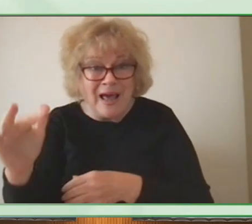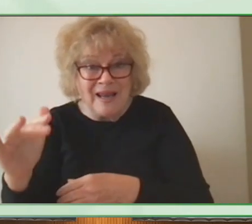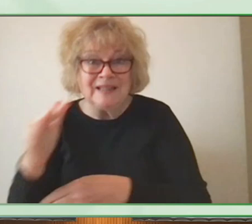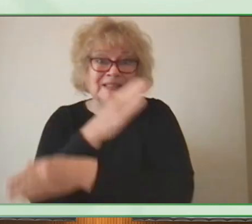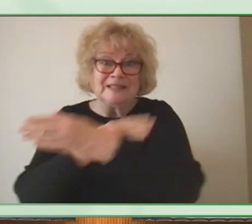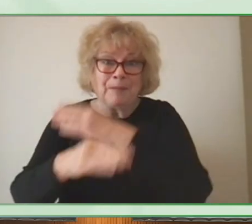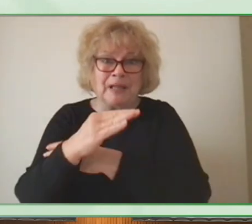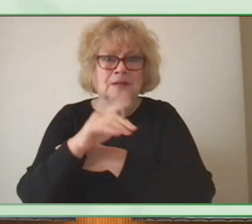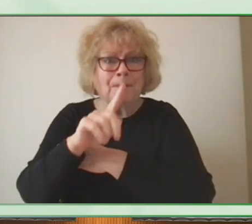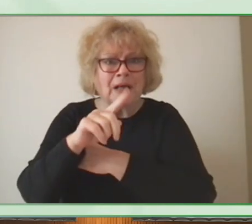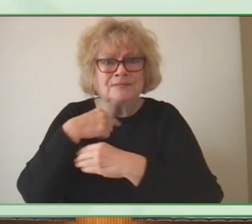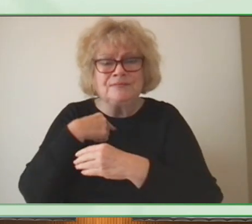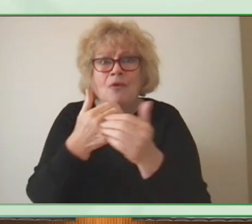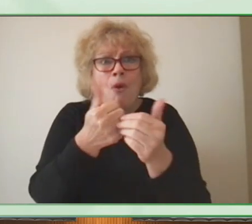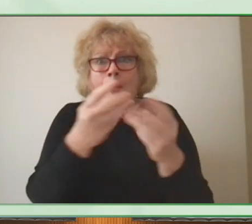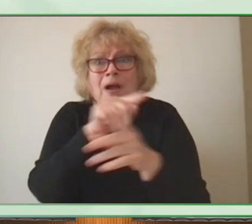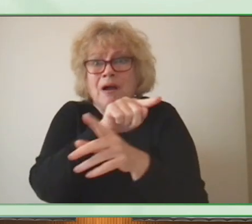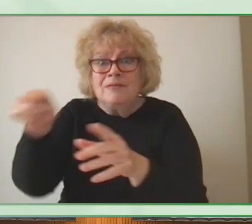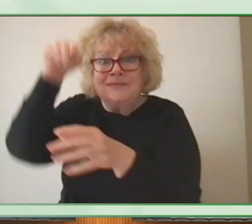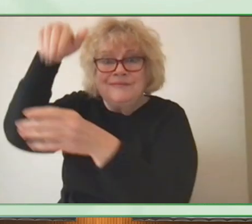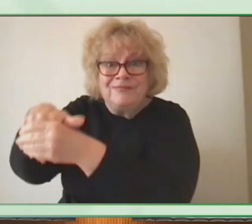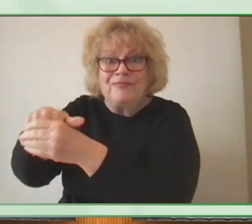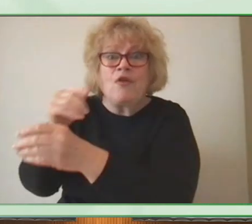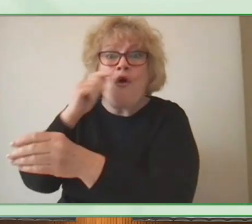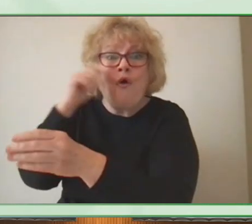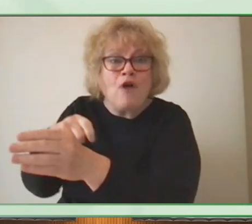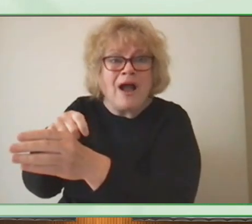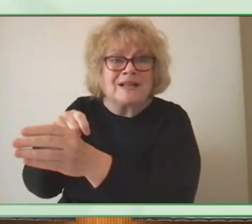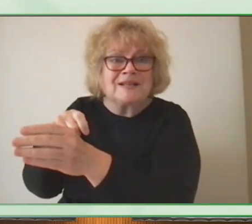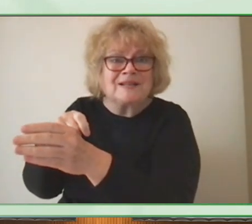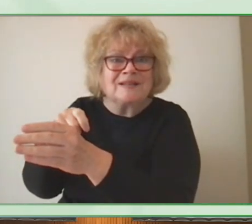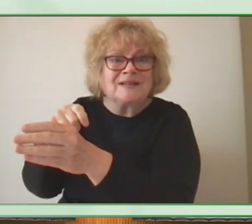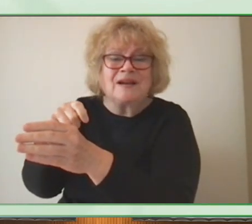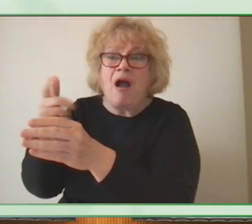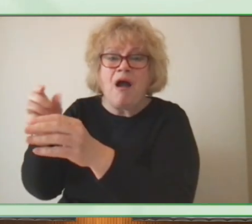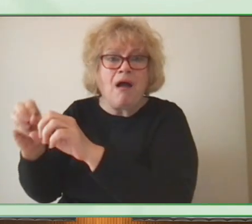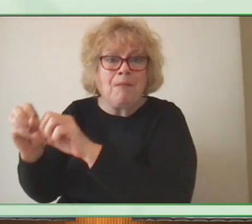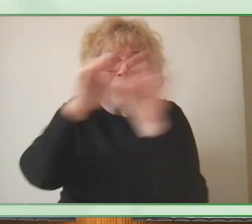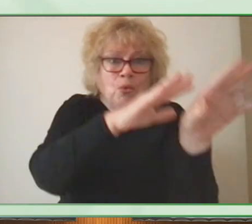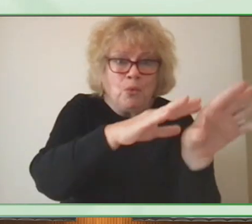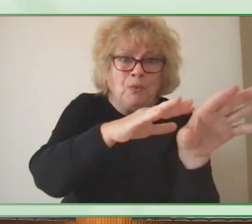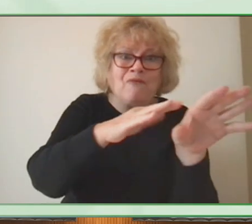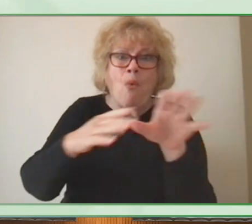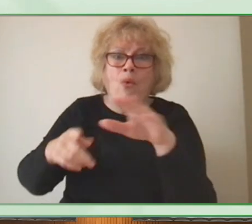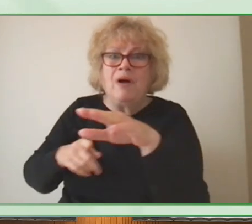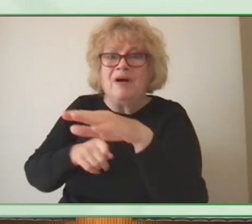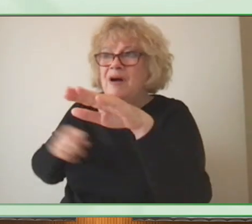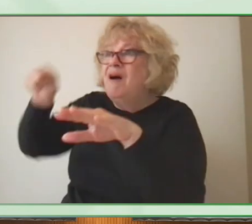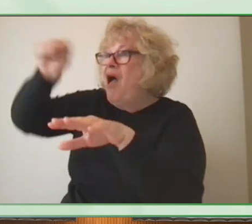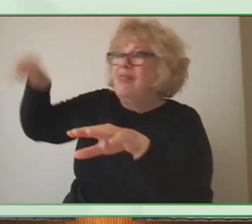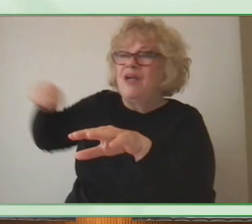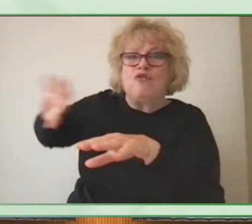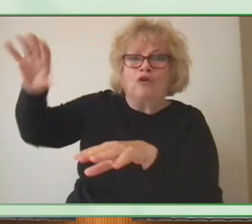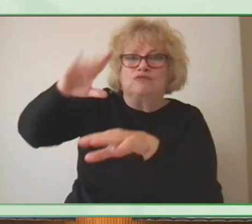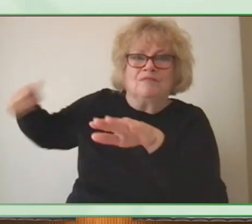but because to collect data during the war is also very difficult. But we know that only